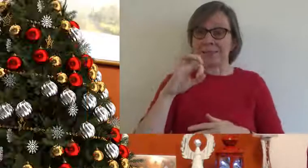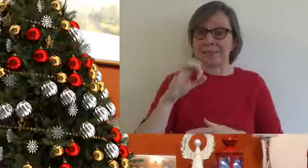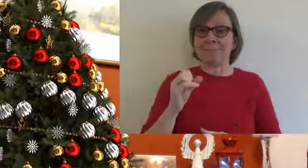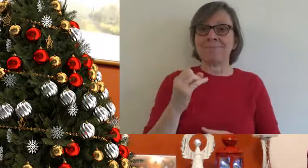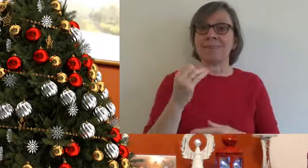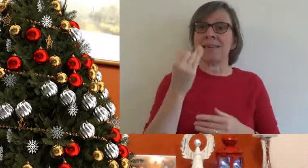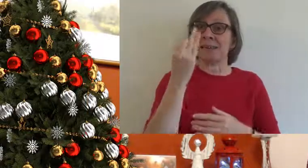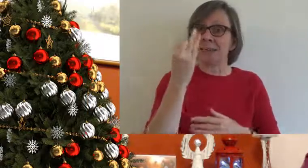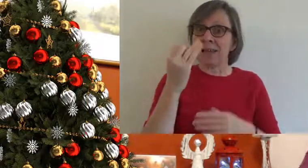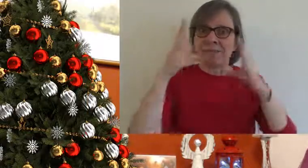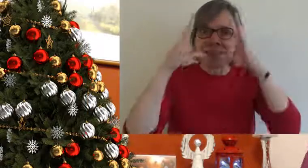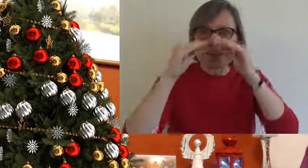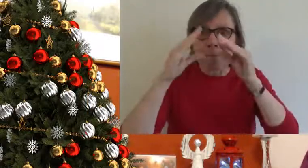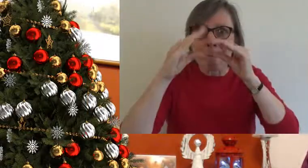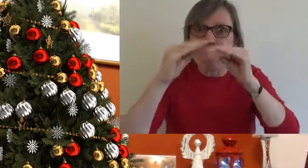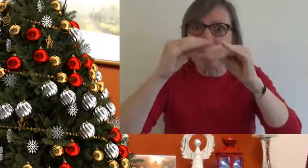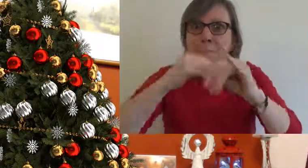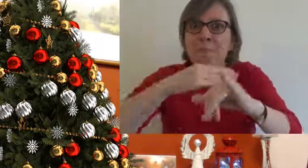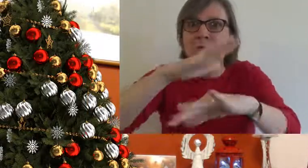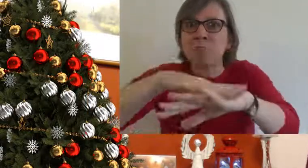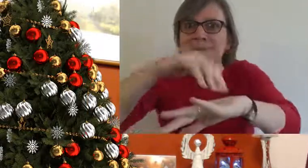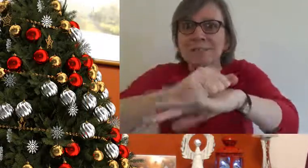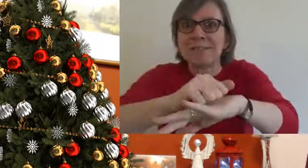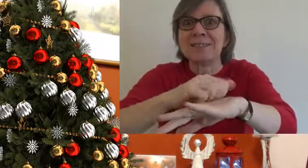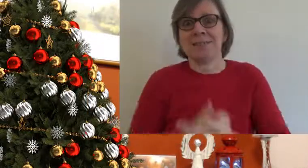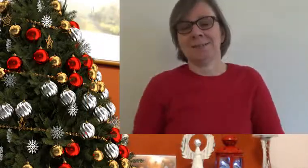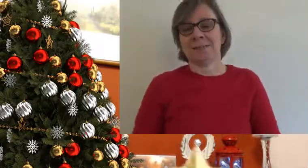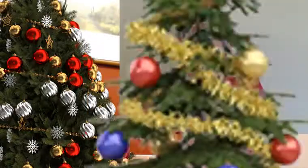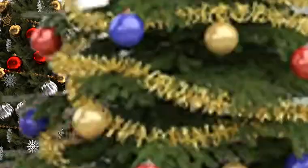Day 18! 7 more sleeps till Christmas!